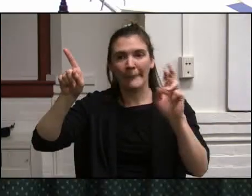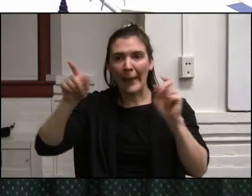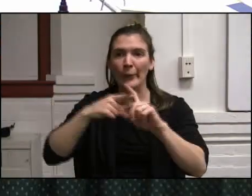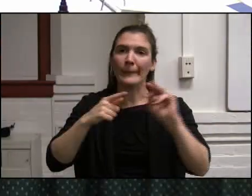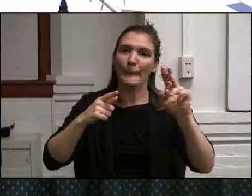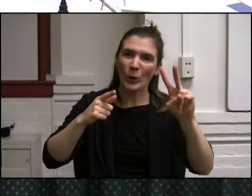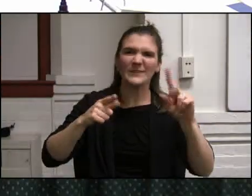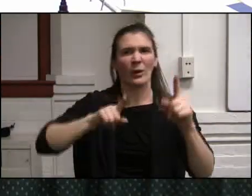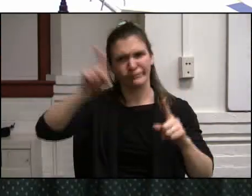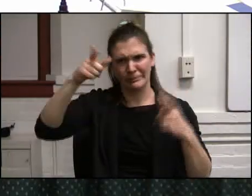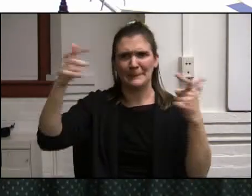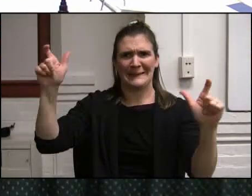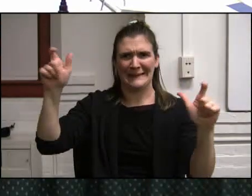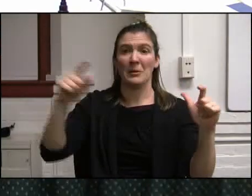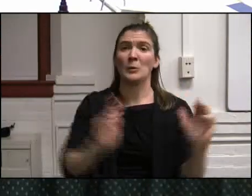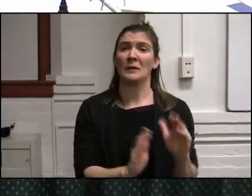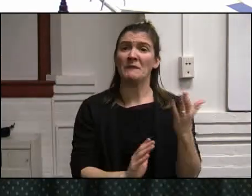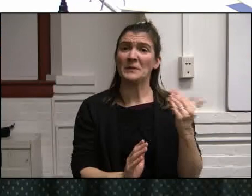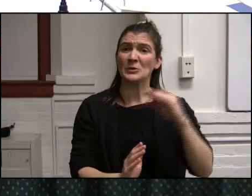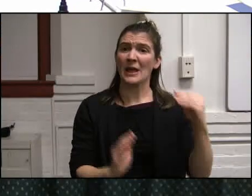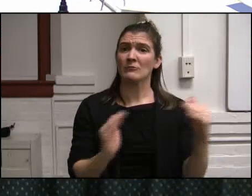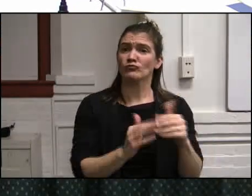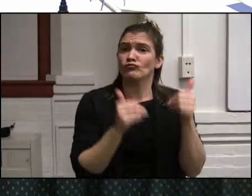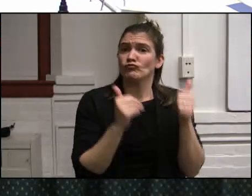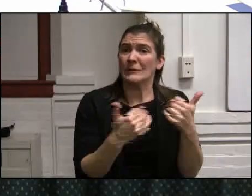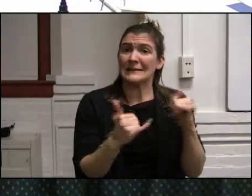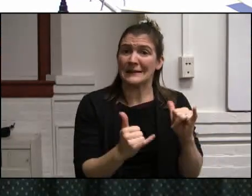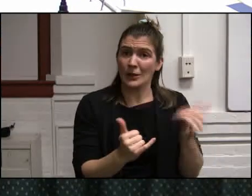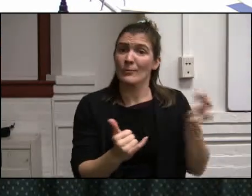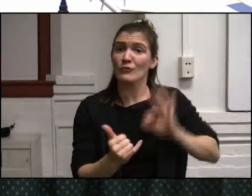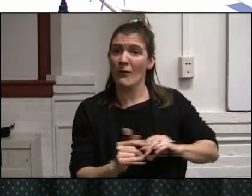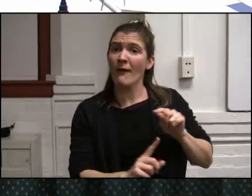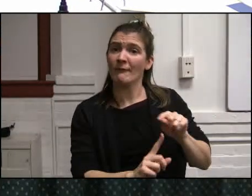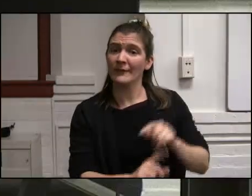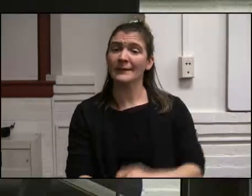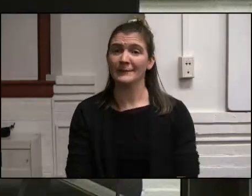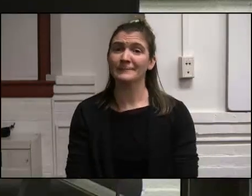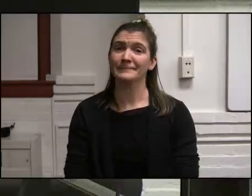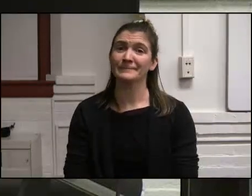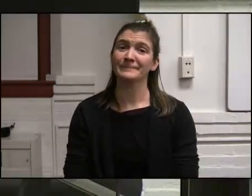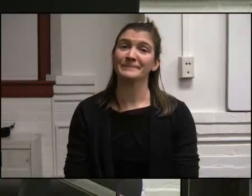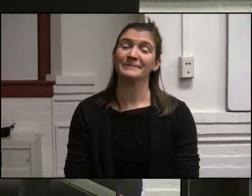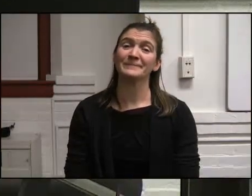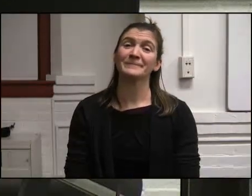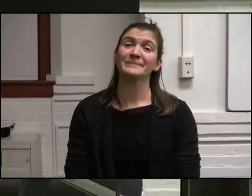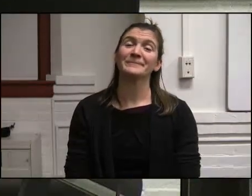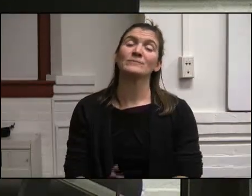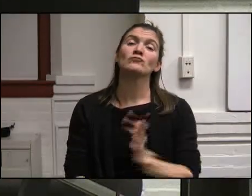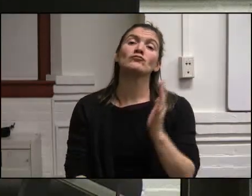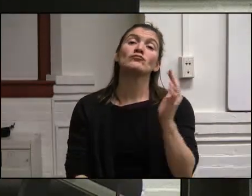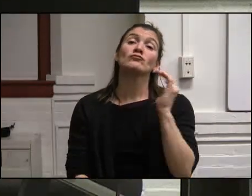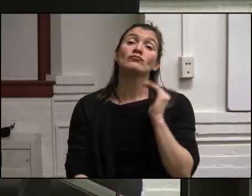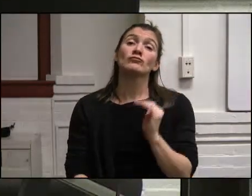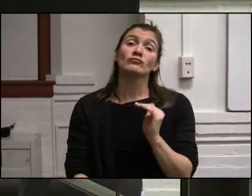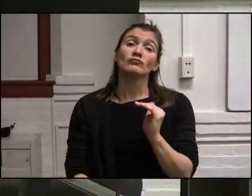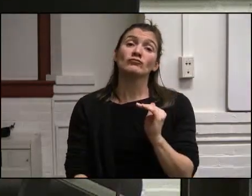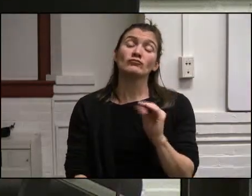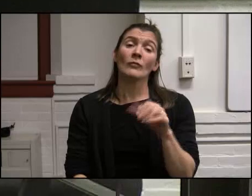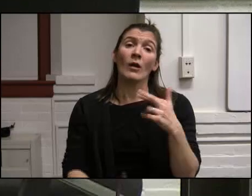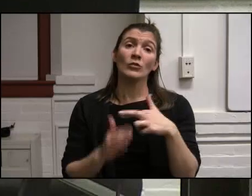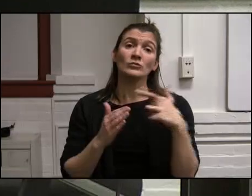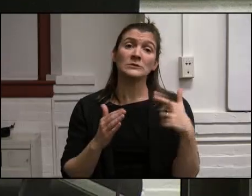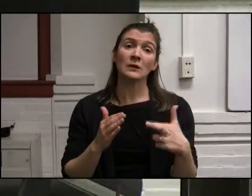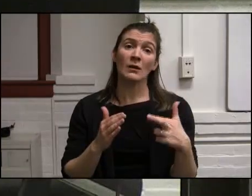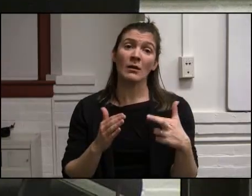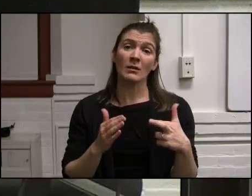15%. So Brattleboro continues to see an increased effect there.